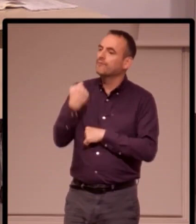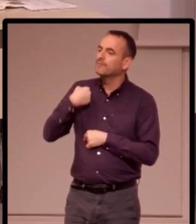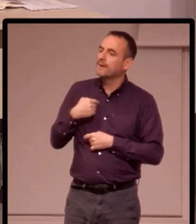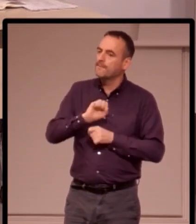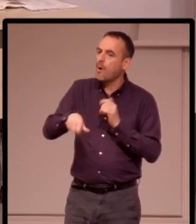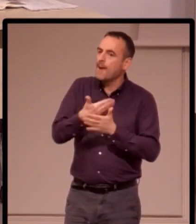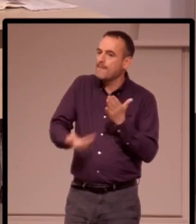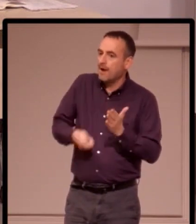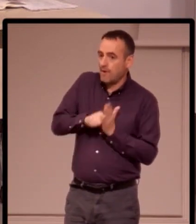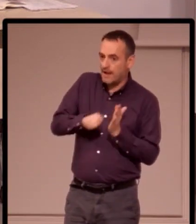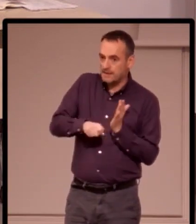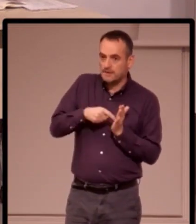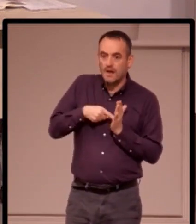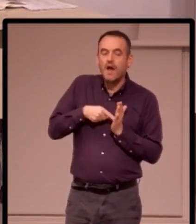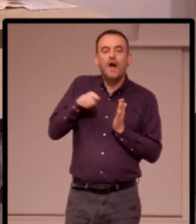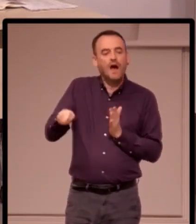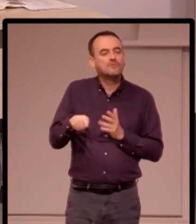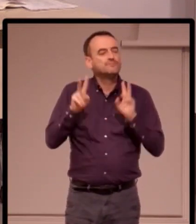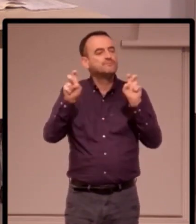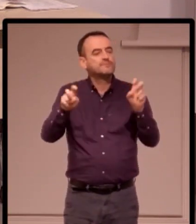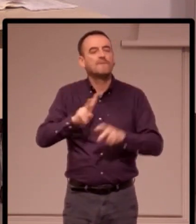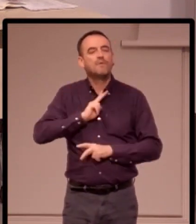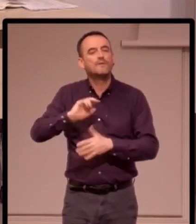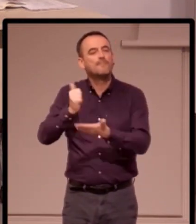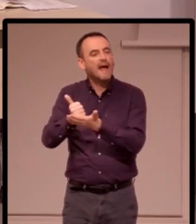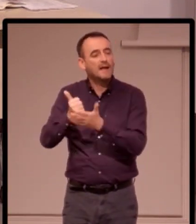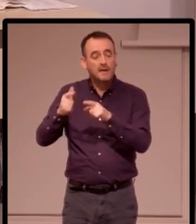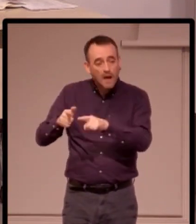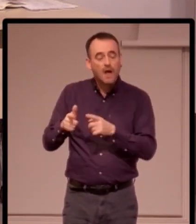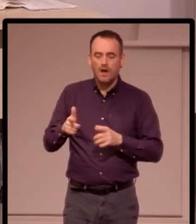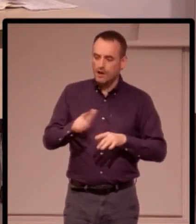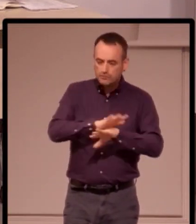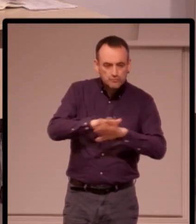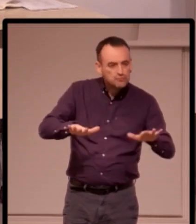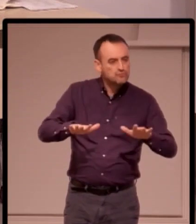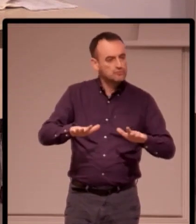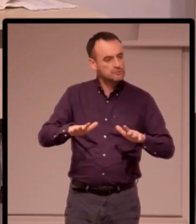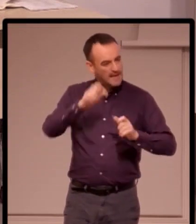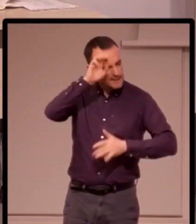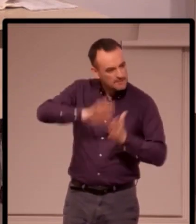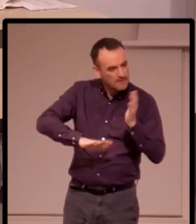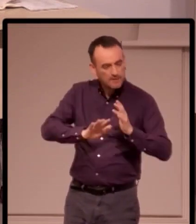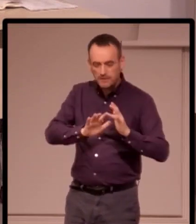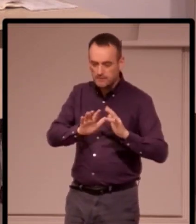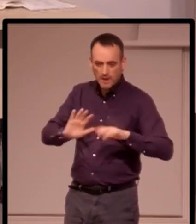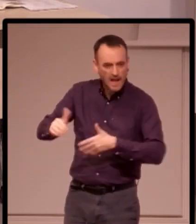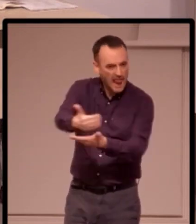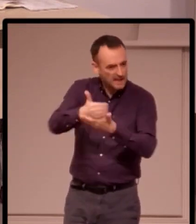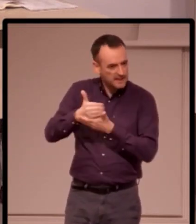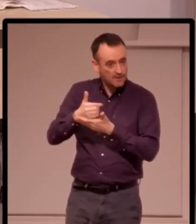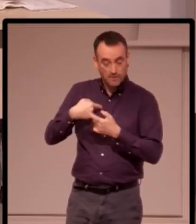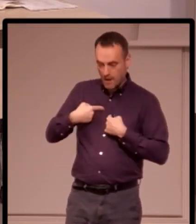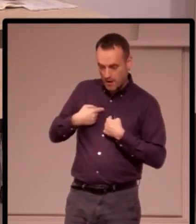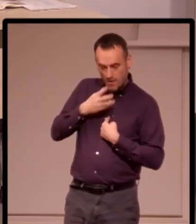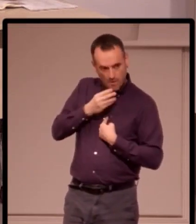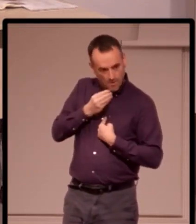poem, I used hugely the voice bank to get kind of ideas and themes with a sprinkling of kind of creativity over the top. So I